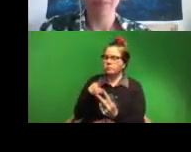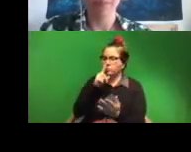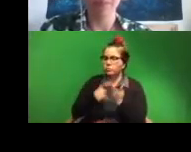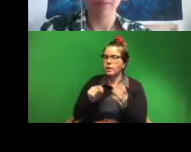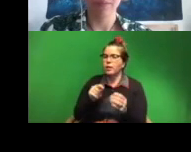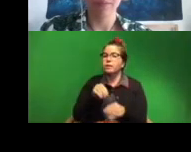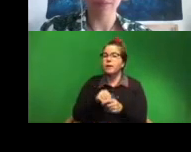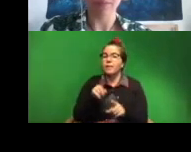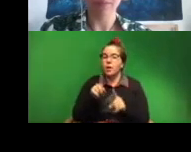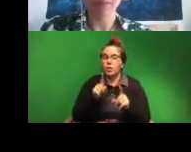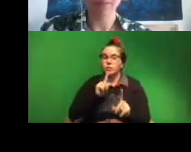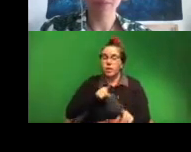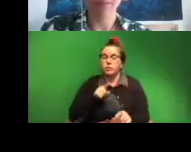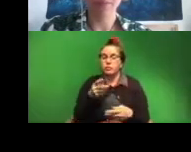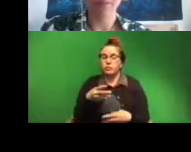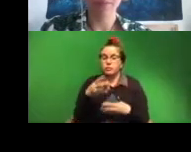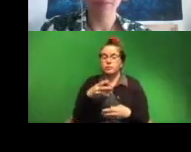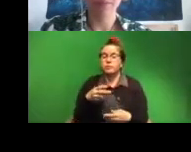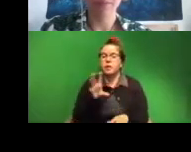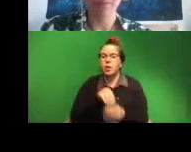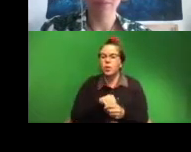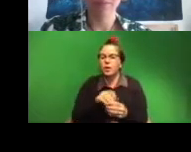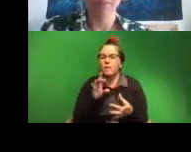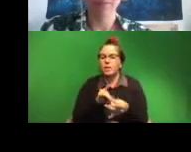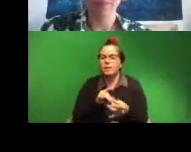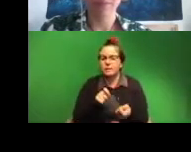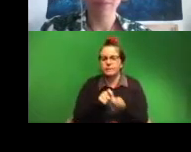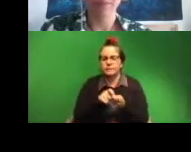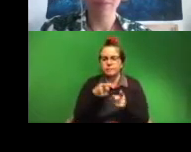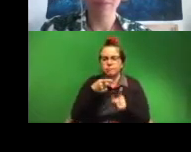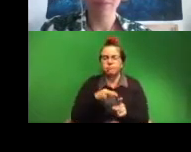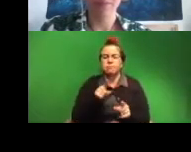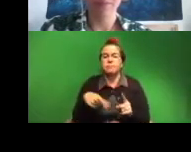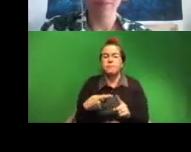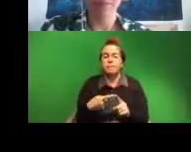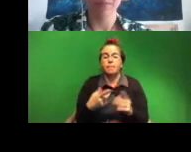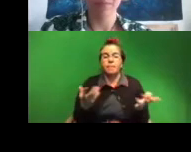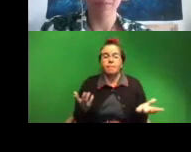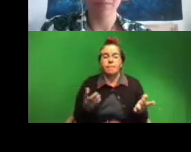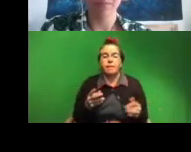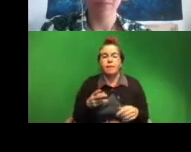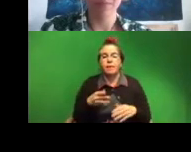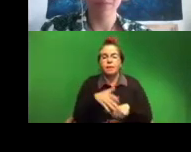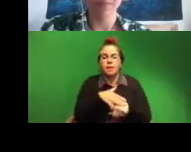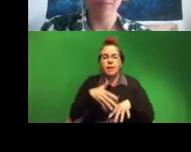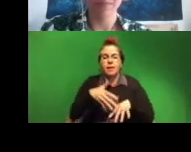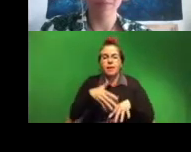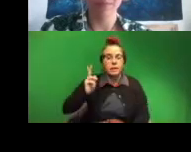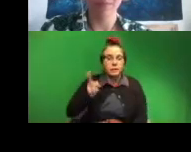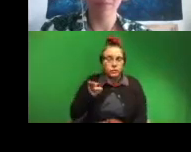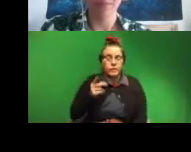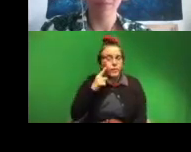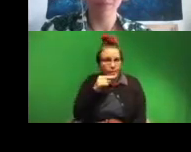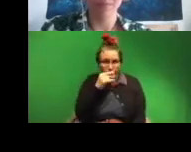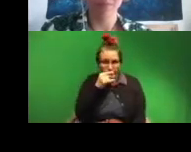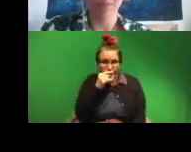the Q&A. I also included a link specifically all about Native American history for kids.